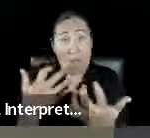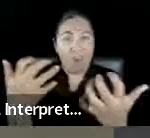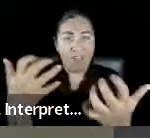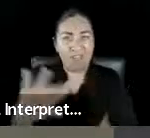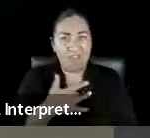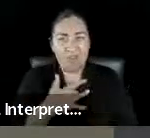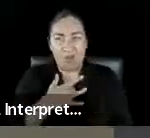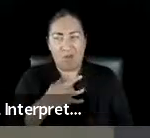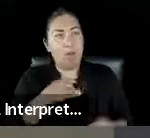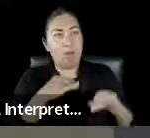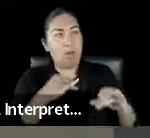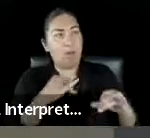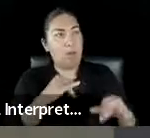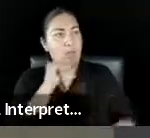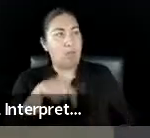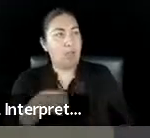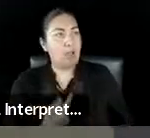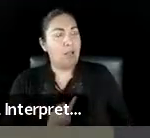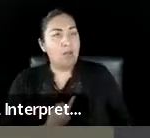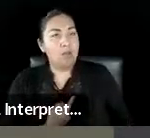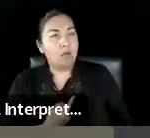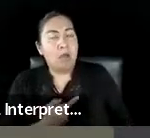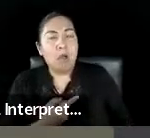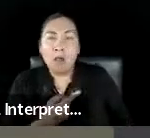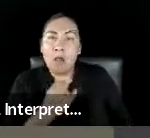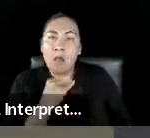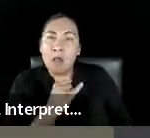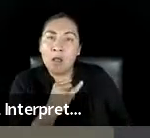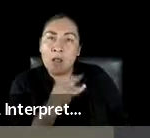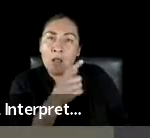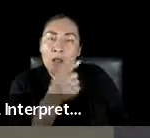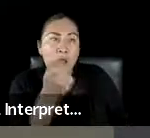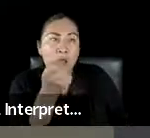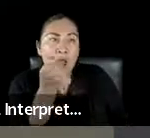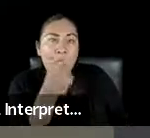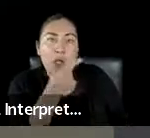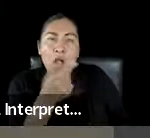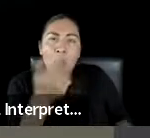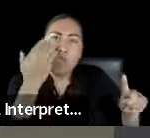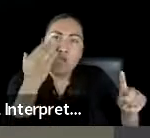alone and that someone else out there understands what they're going through.